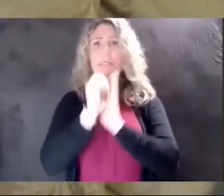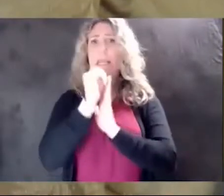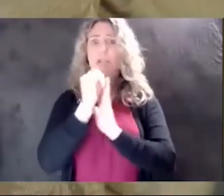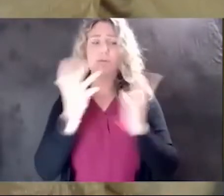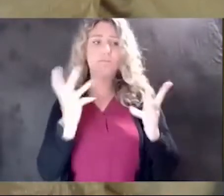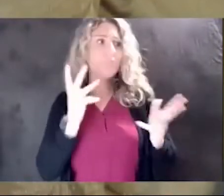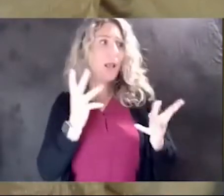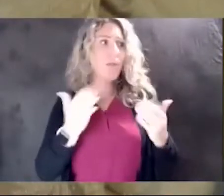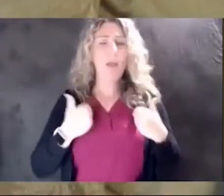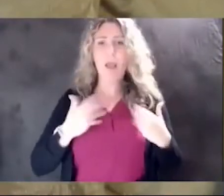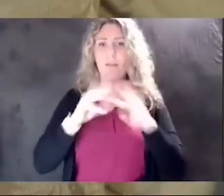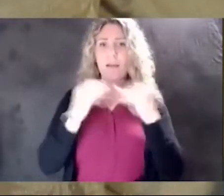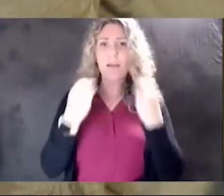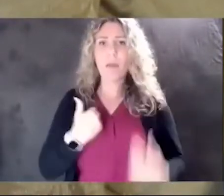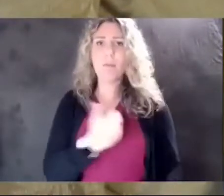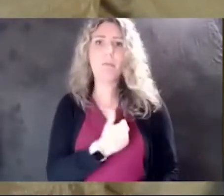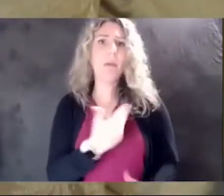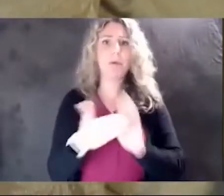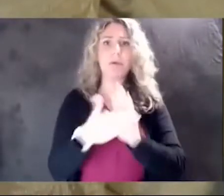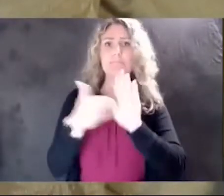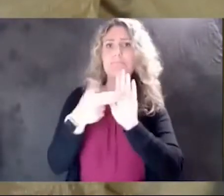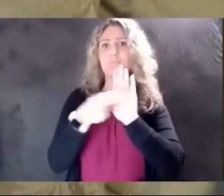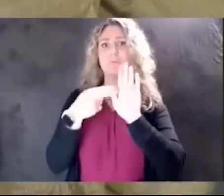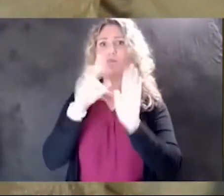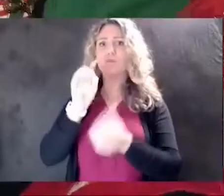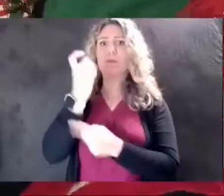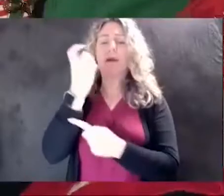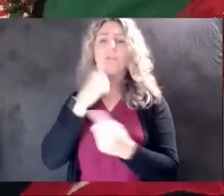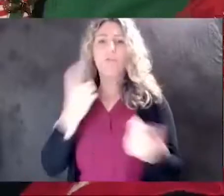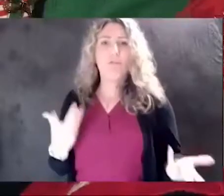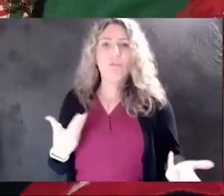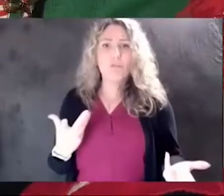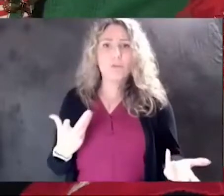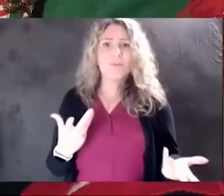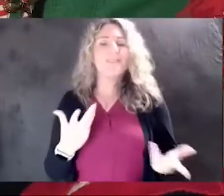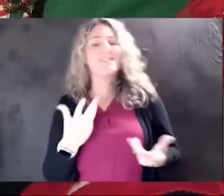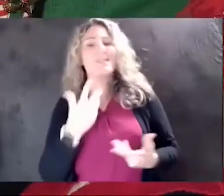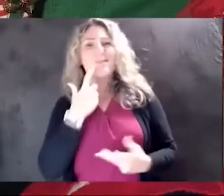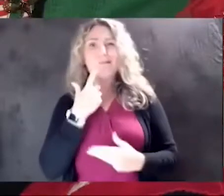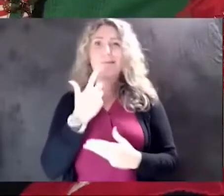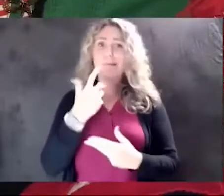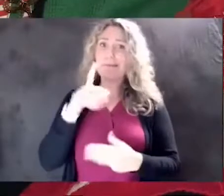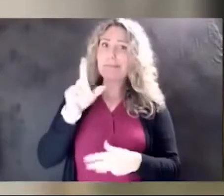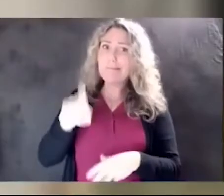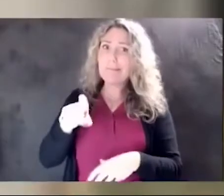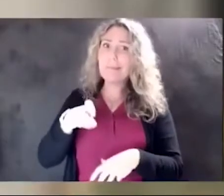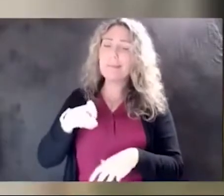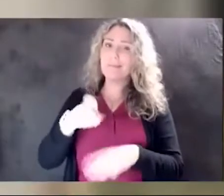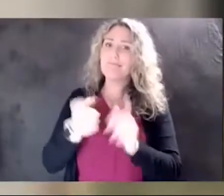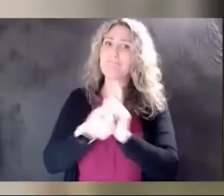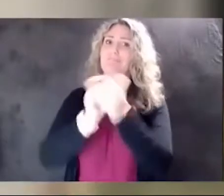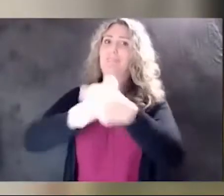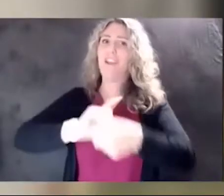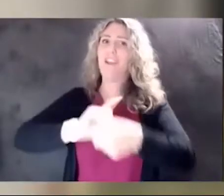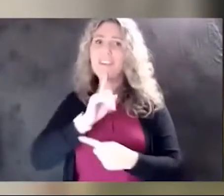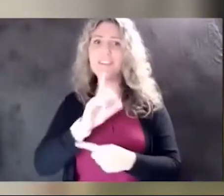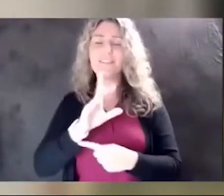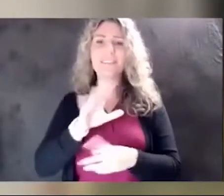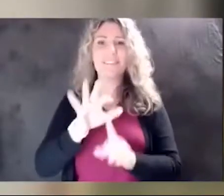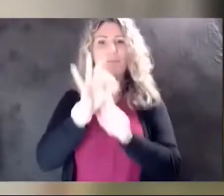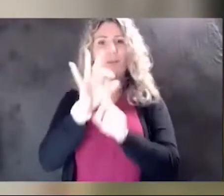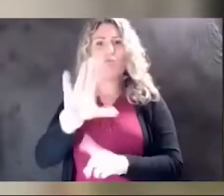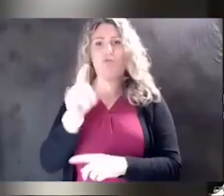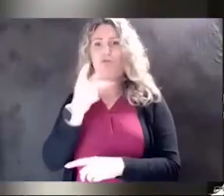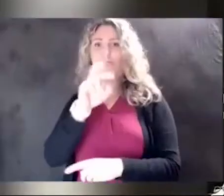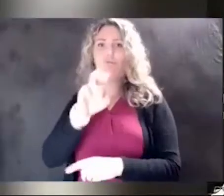family member that's been diagnosed. It's time to make changes. Especially for the grandkids. Nutrition is really important.